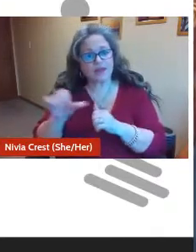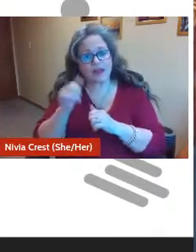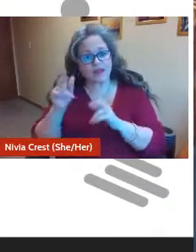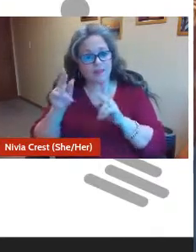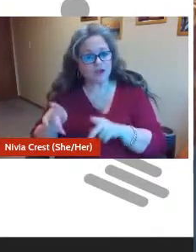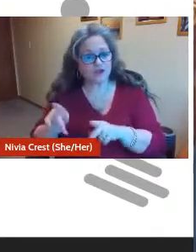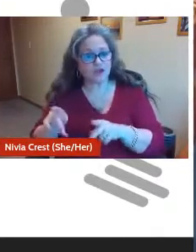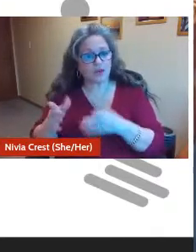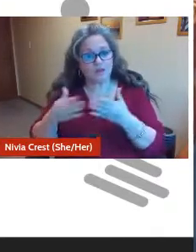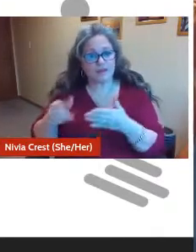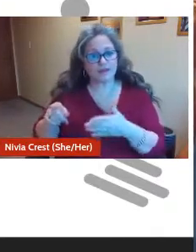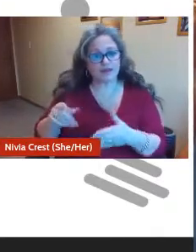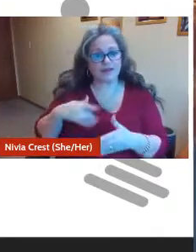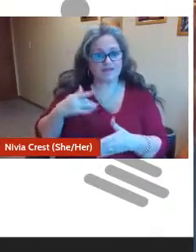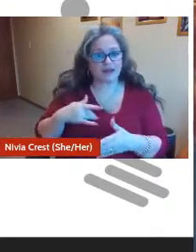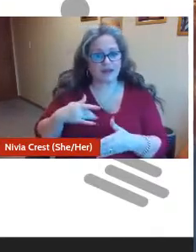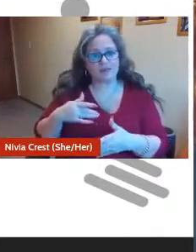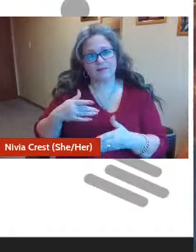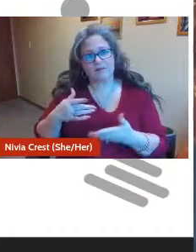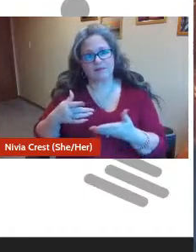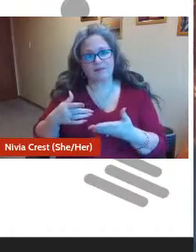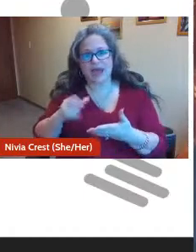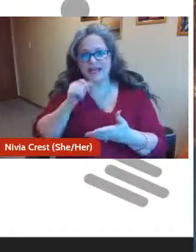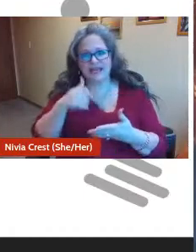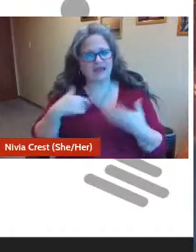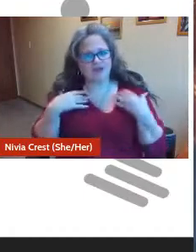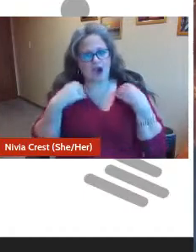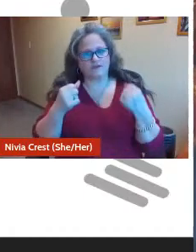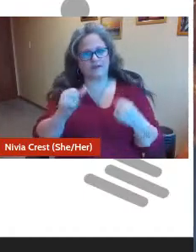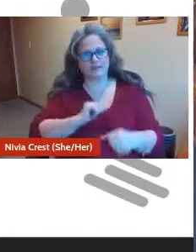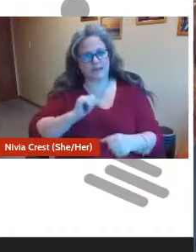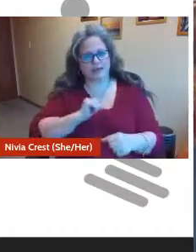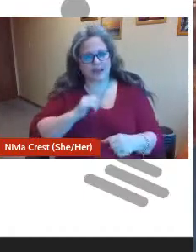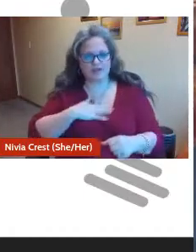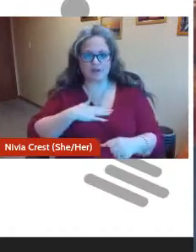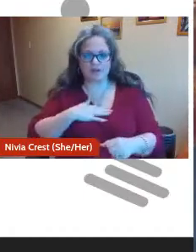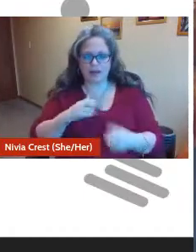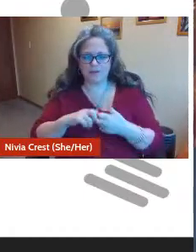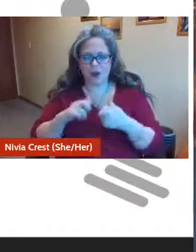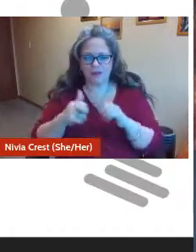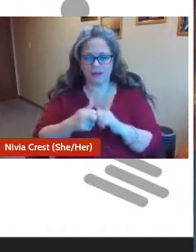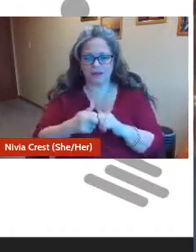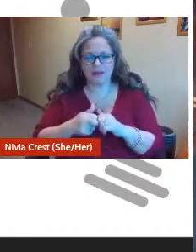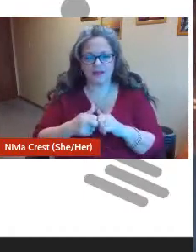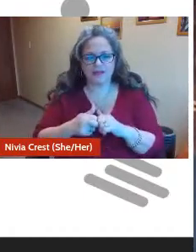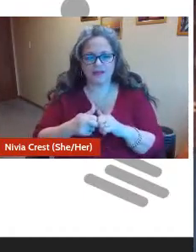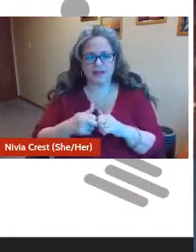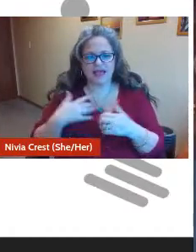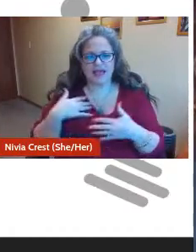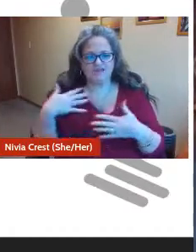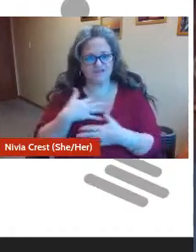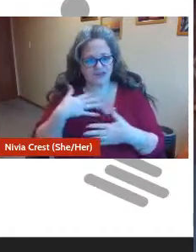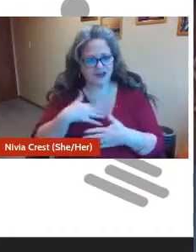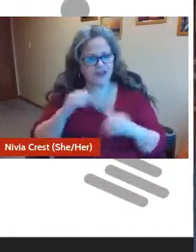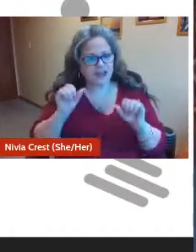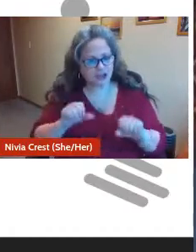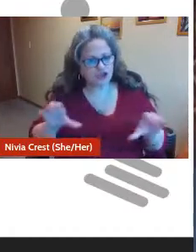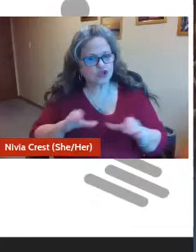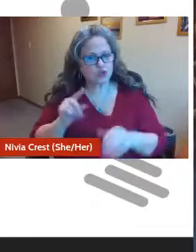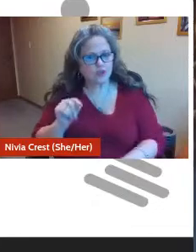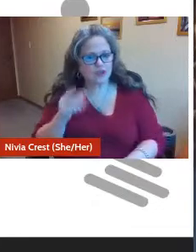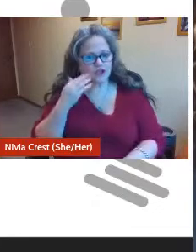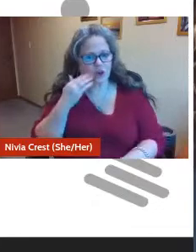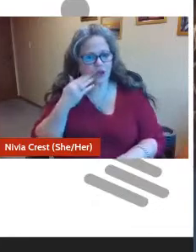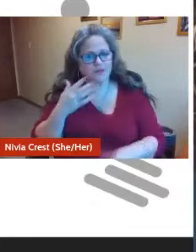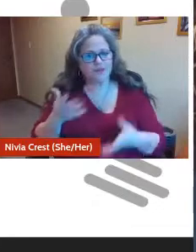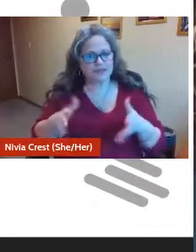don't feel like, my problem was I didn't feel I had most confidence in myself and feared that I could do it, you know. I get a little shaky.